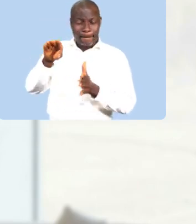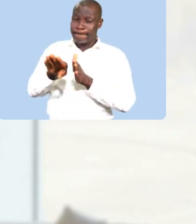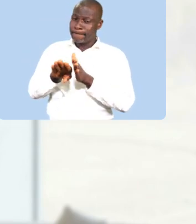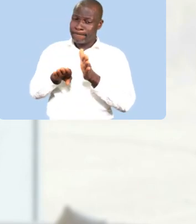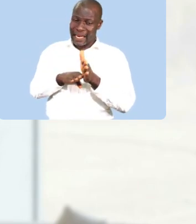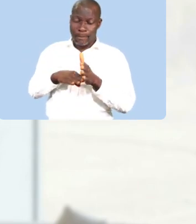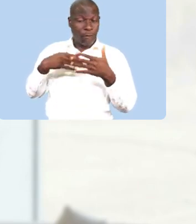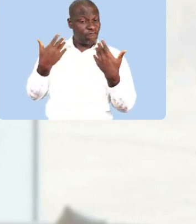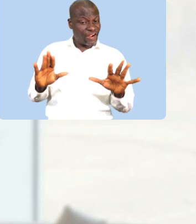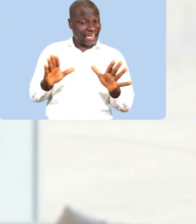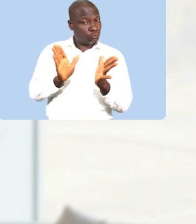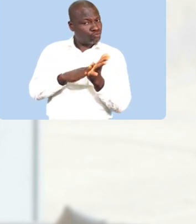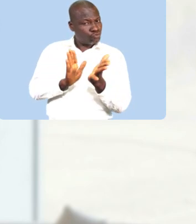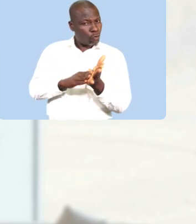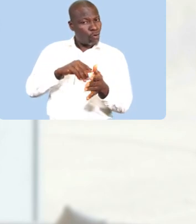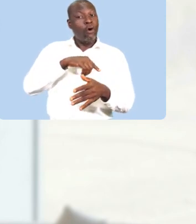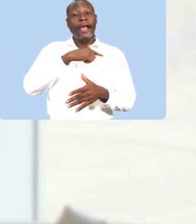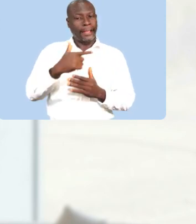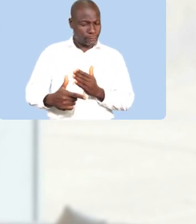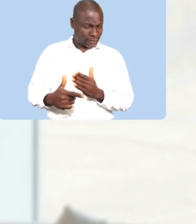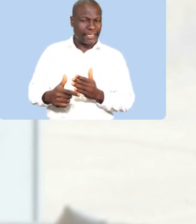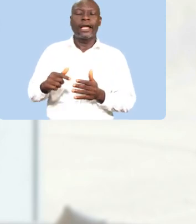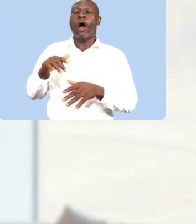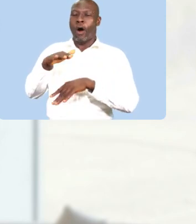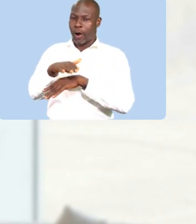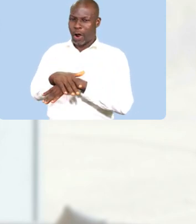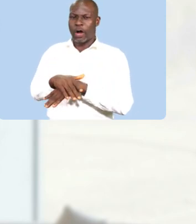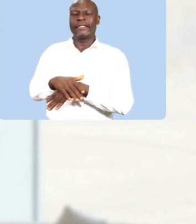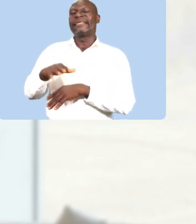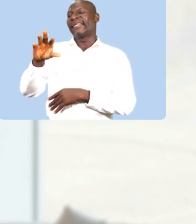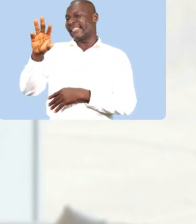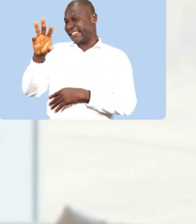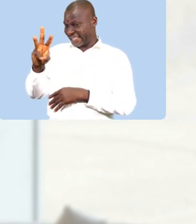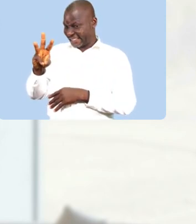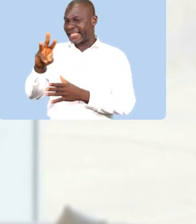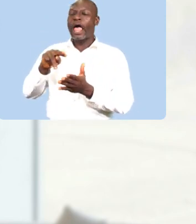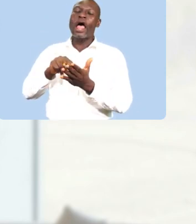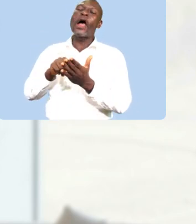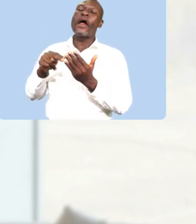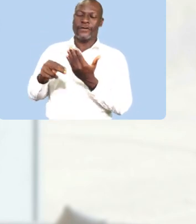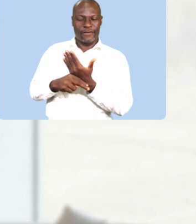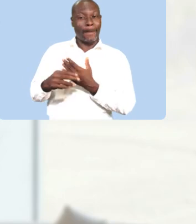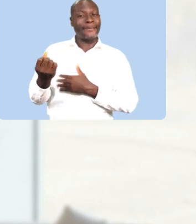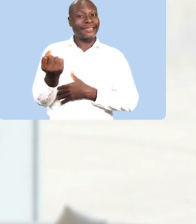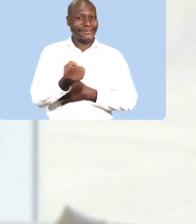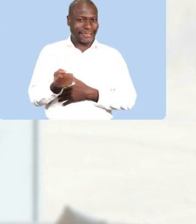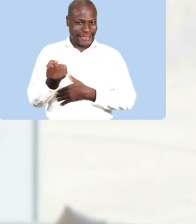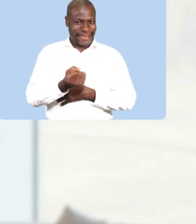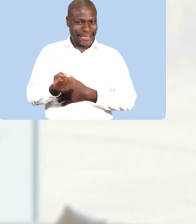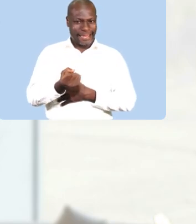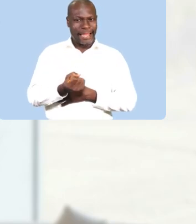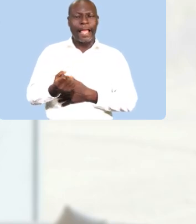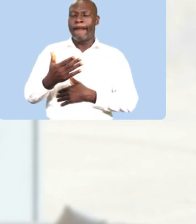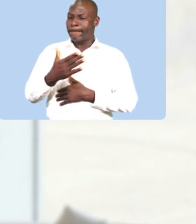omo bewie school It is our graduation ceremony, no so, a basso, a radibois, memneda, a idian, any mean.